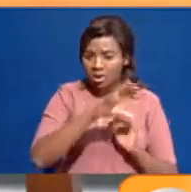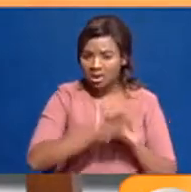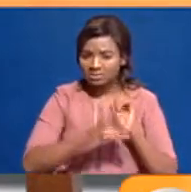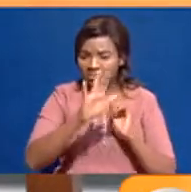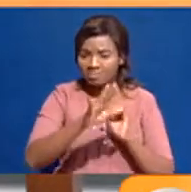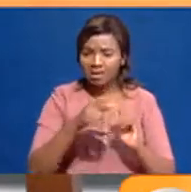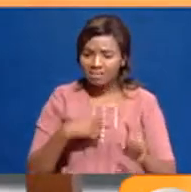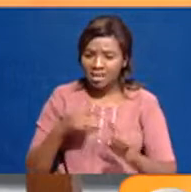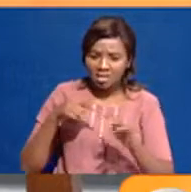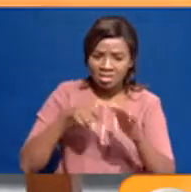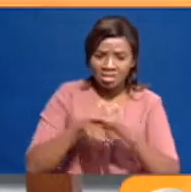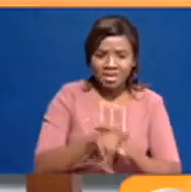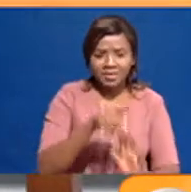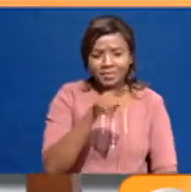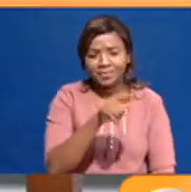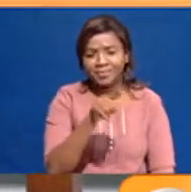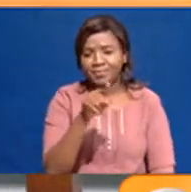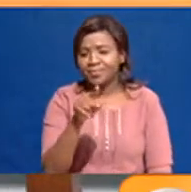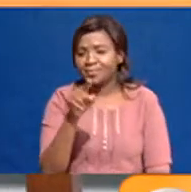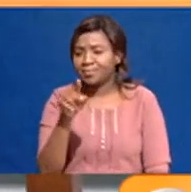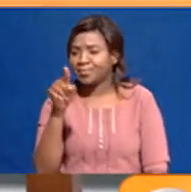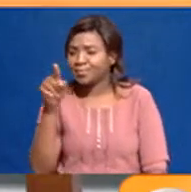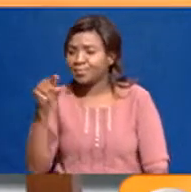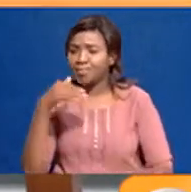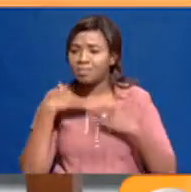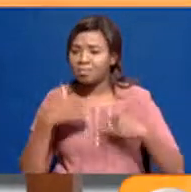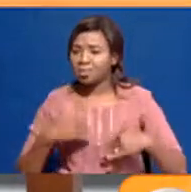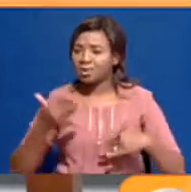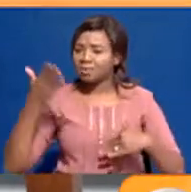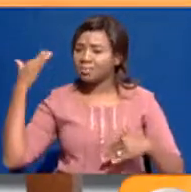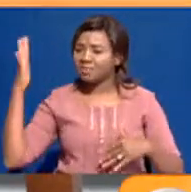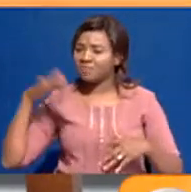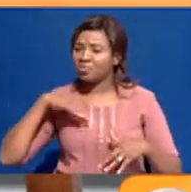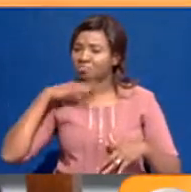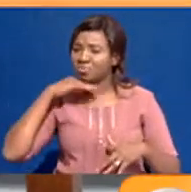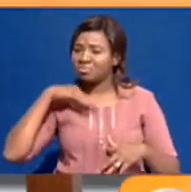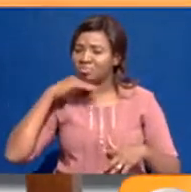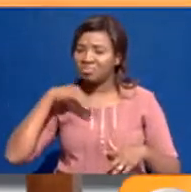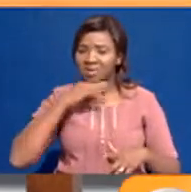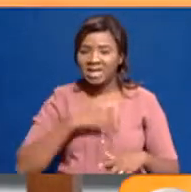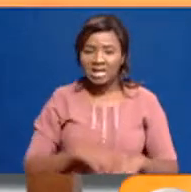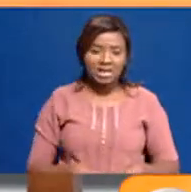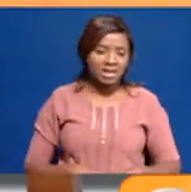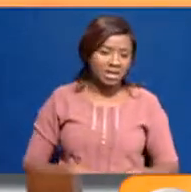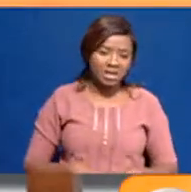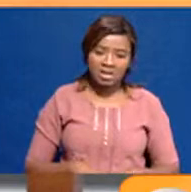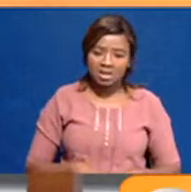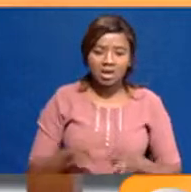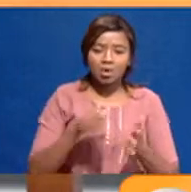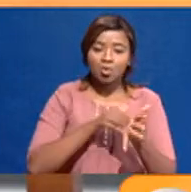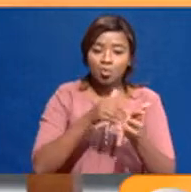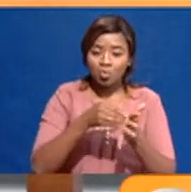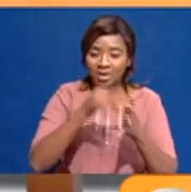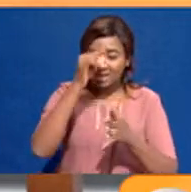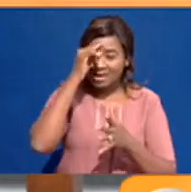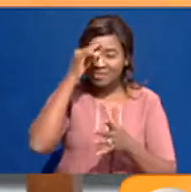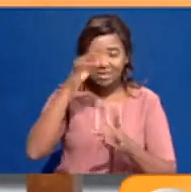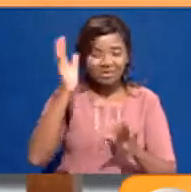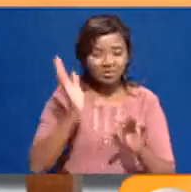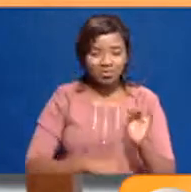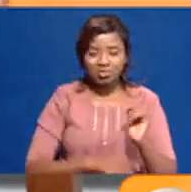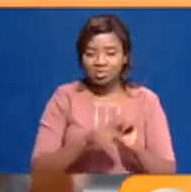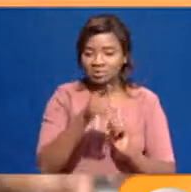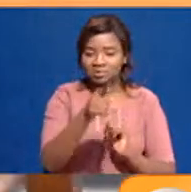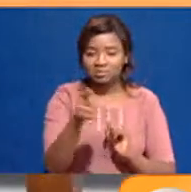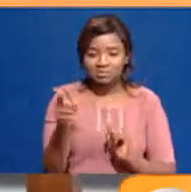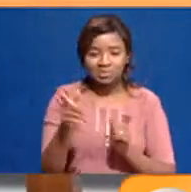bodies that had been killed before. Any weak administration could never have moved Rwanda. Because